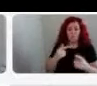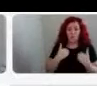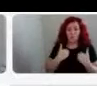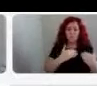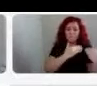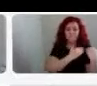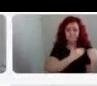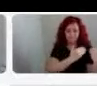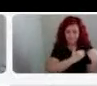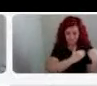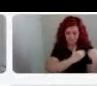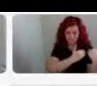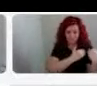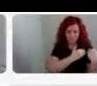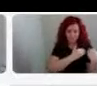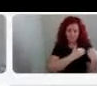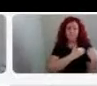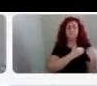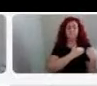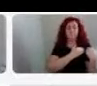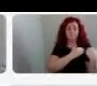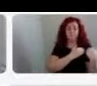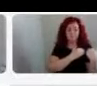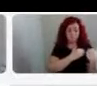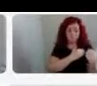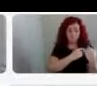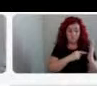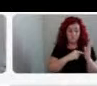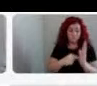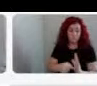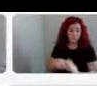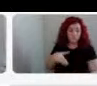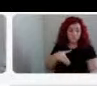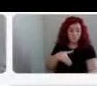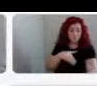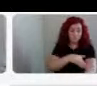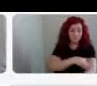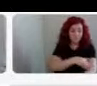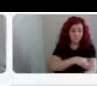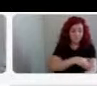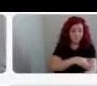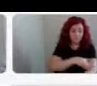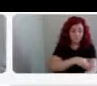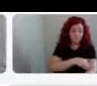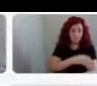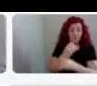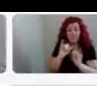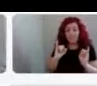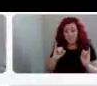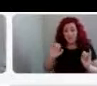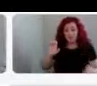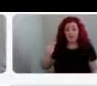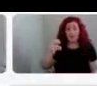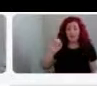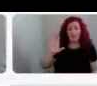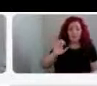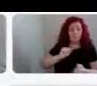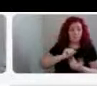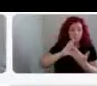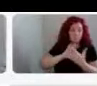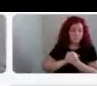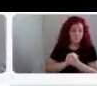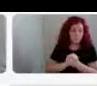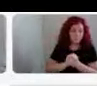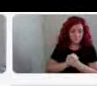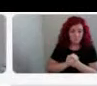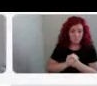to exercise its power in an independent and ethical fashion at the